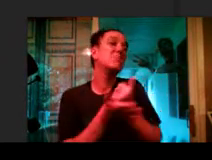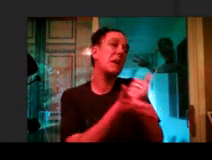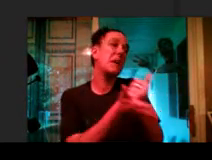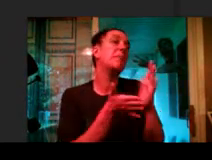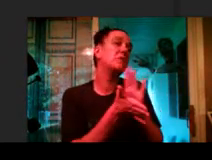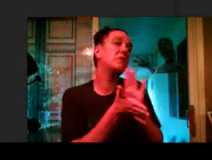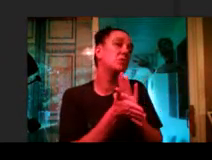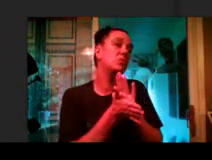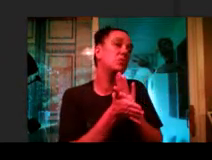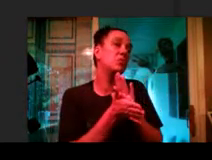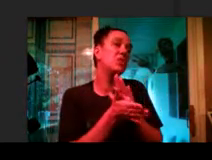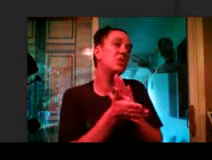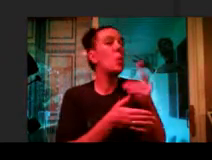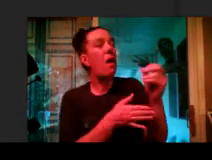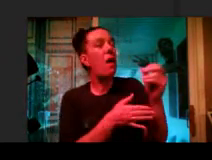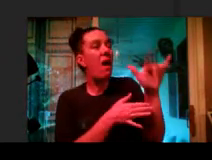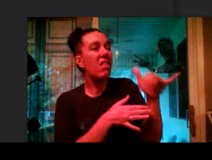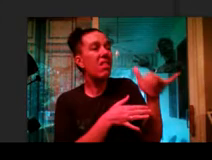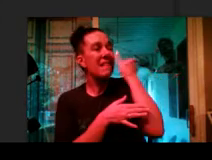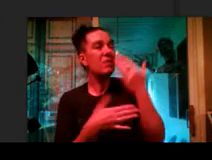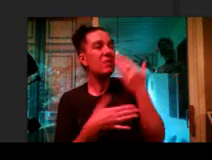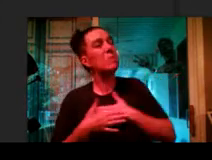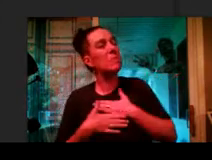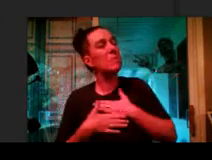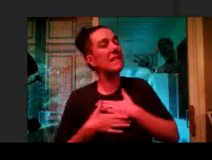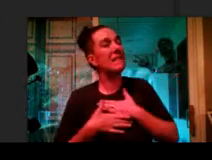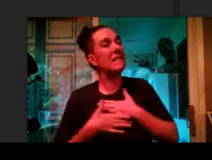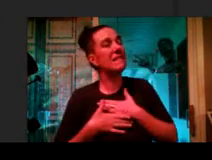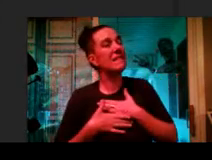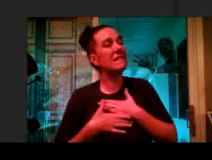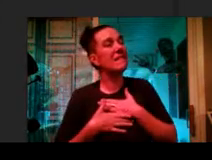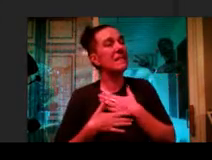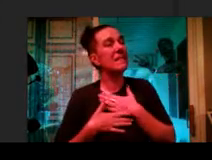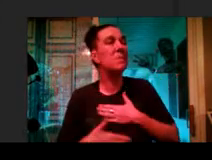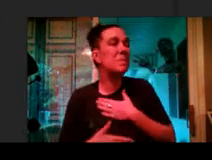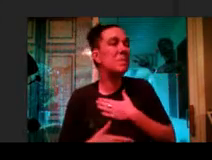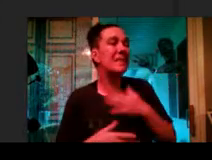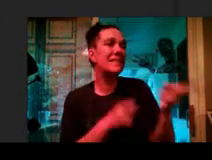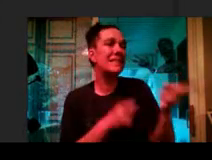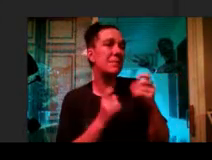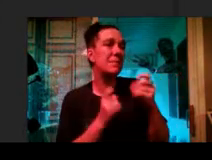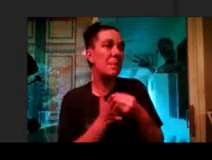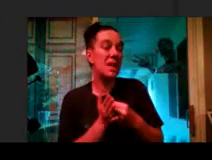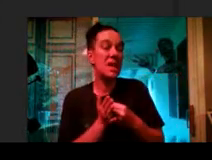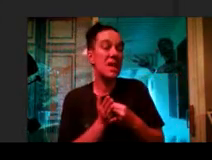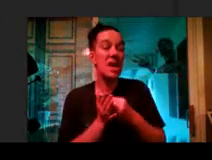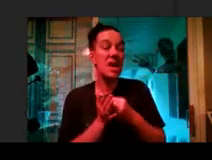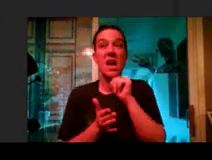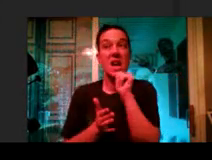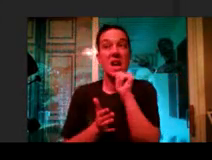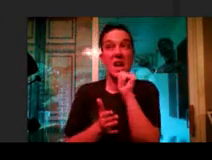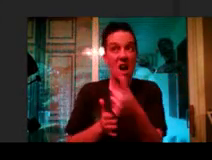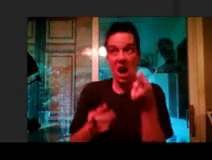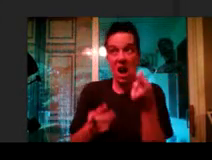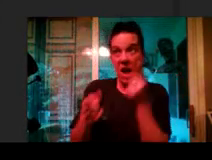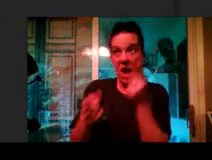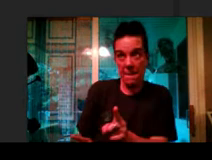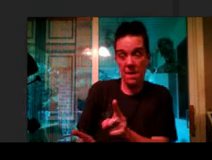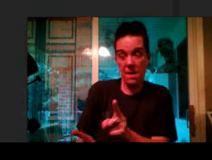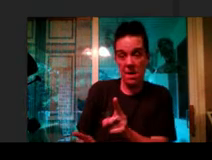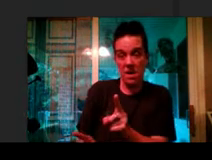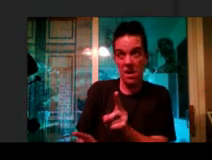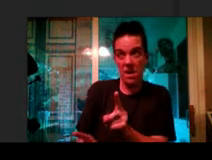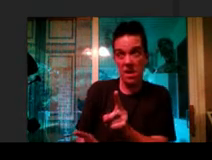if you'll please hand over the money. Not going to happen. Josh grabbed the handle. So did